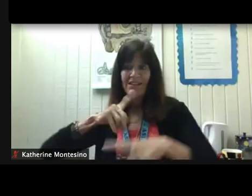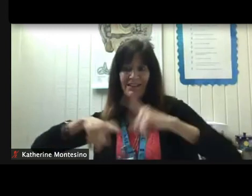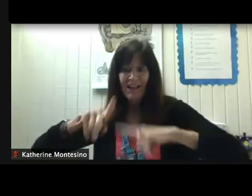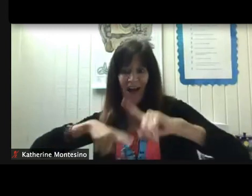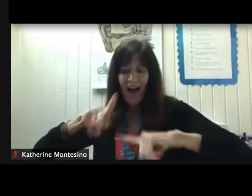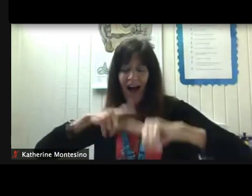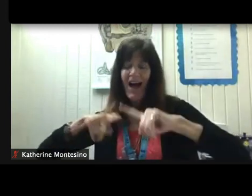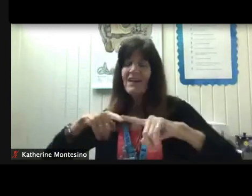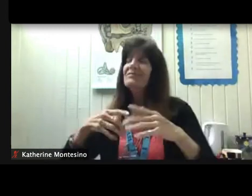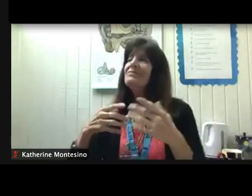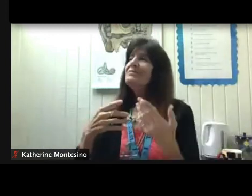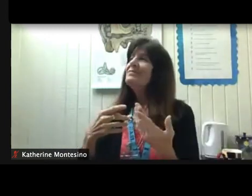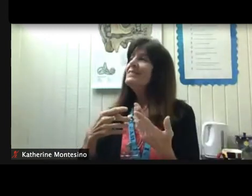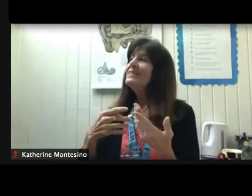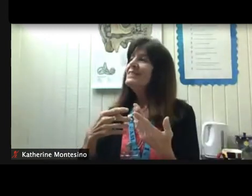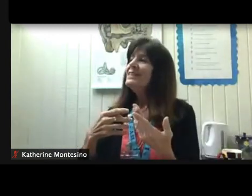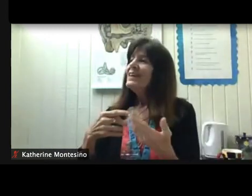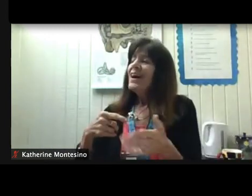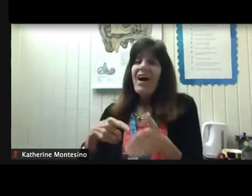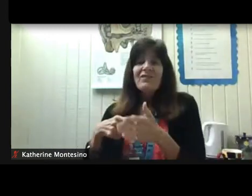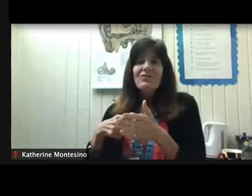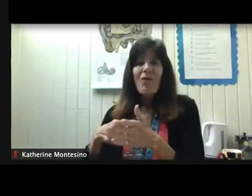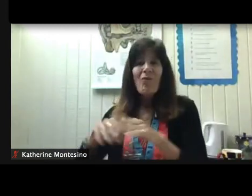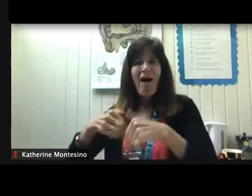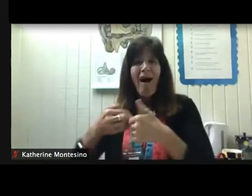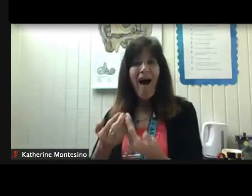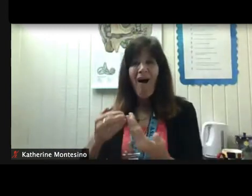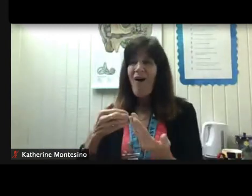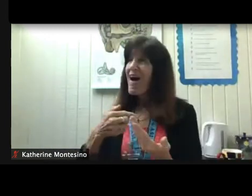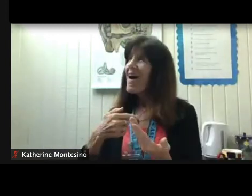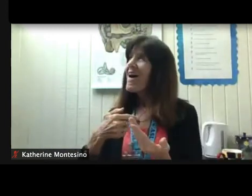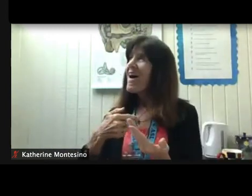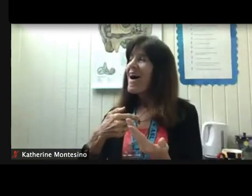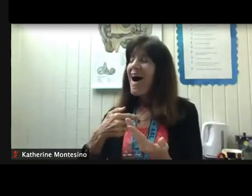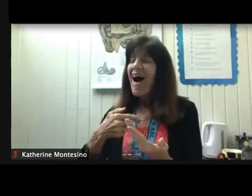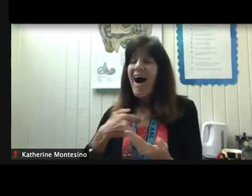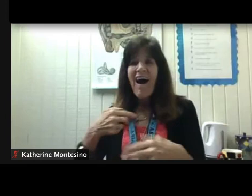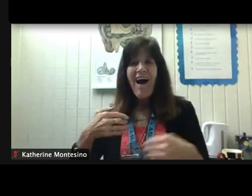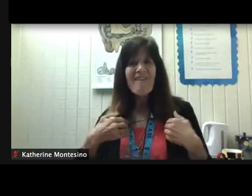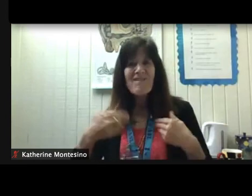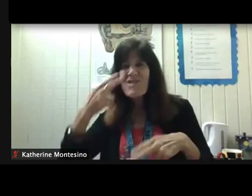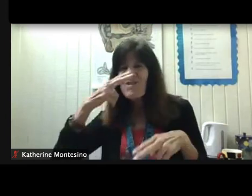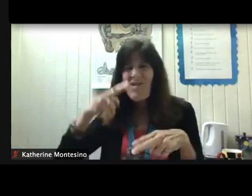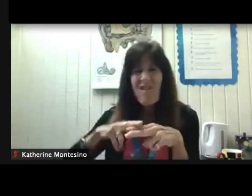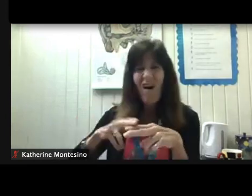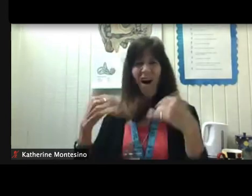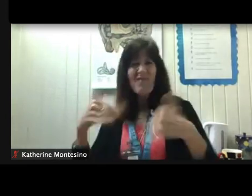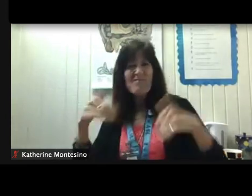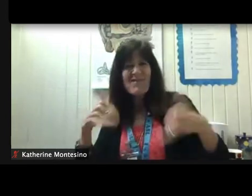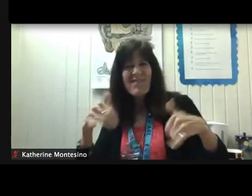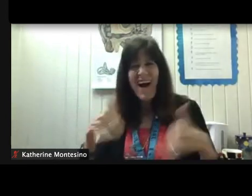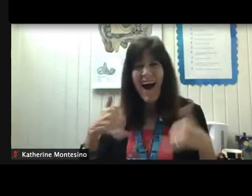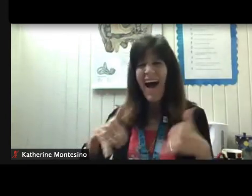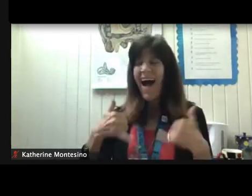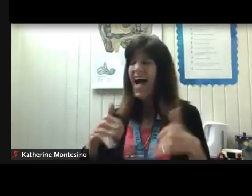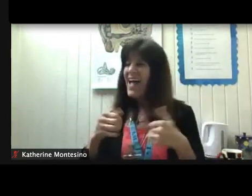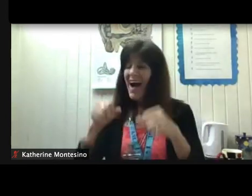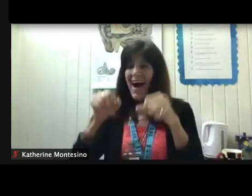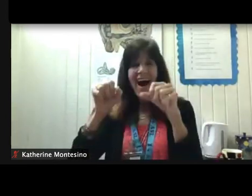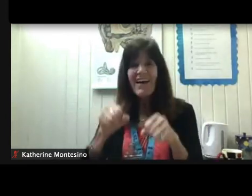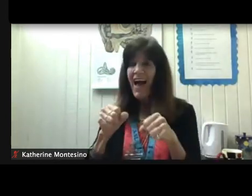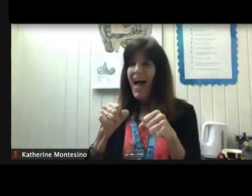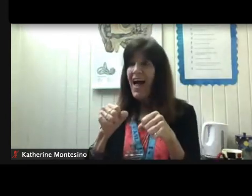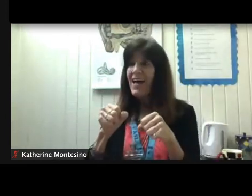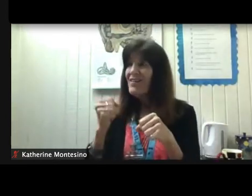speech, my sign. I show them how I can have fun. I can play.